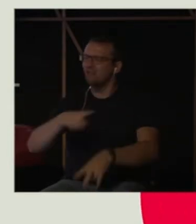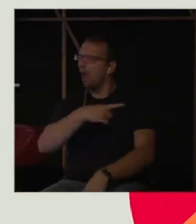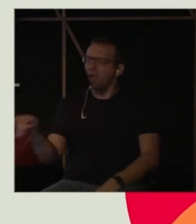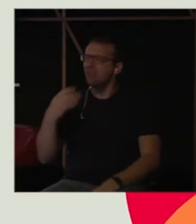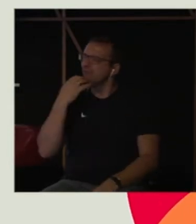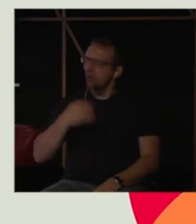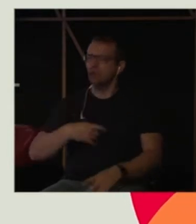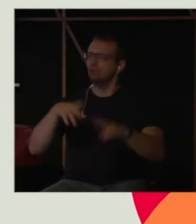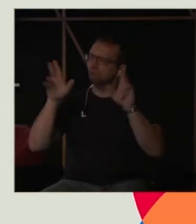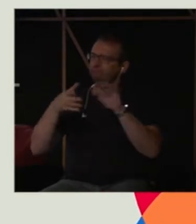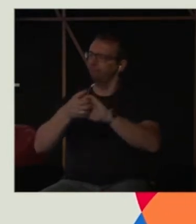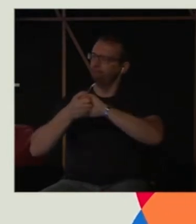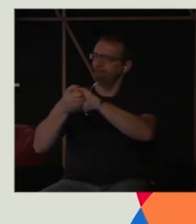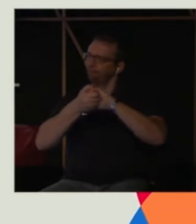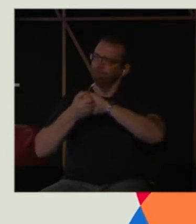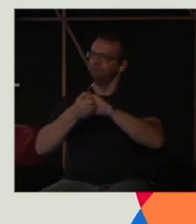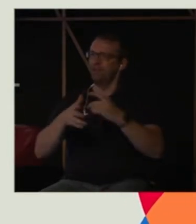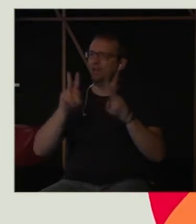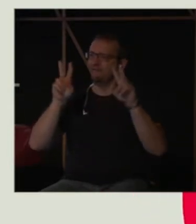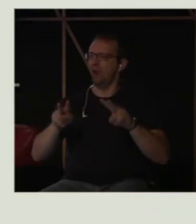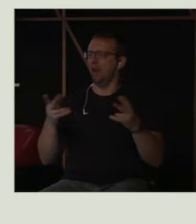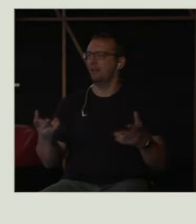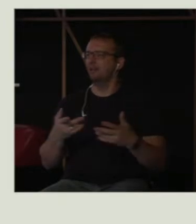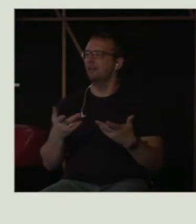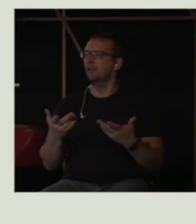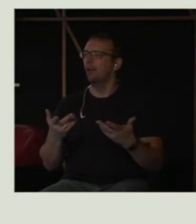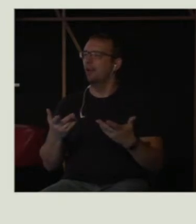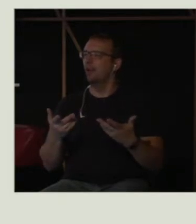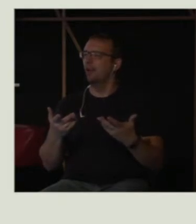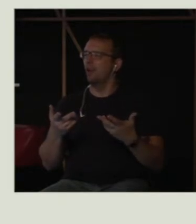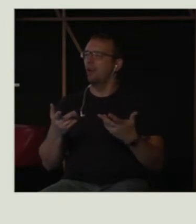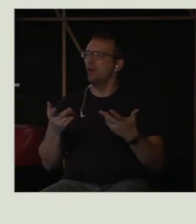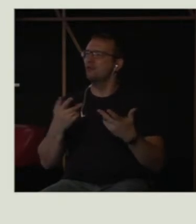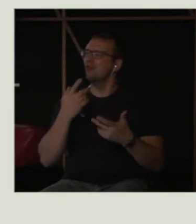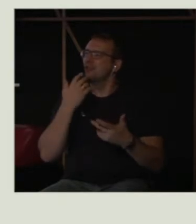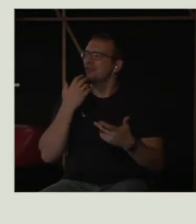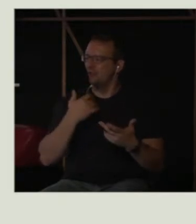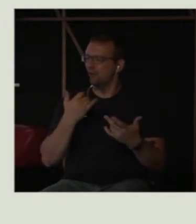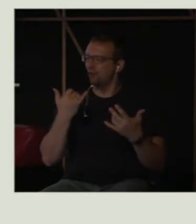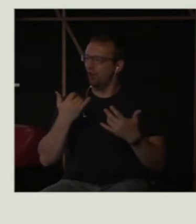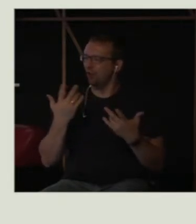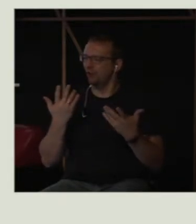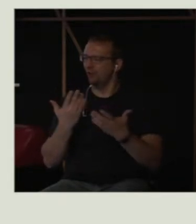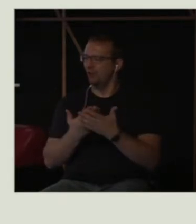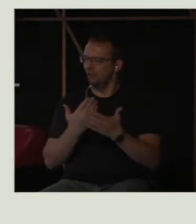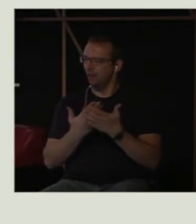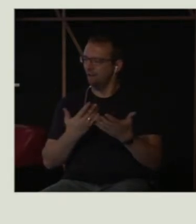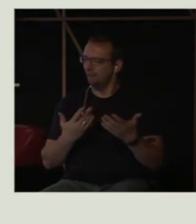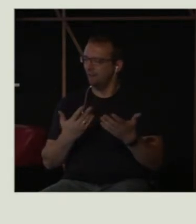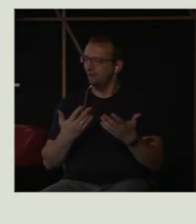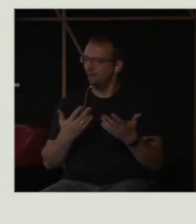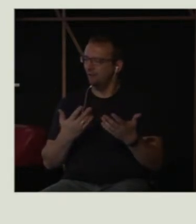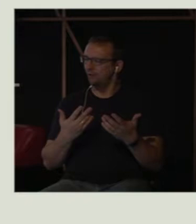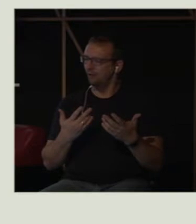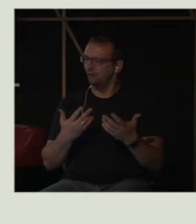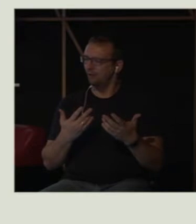favourite game, football has the perfect opportunity to lead the way for other sports and society in general. Now, after